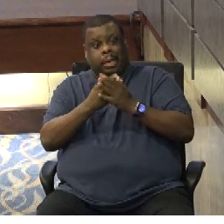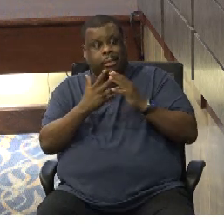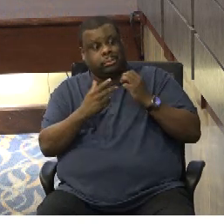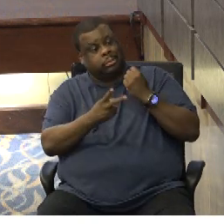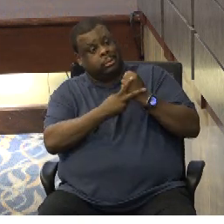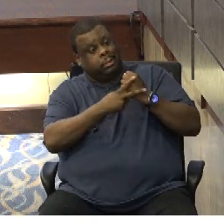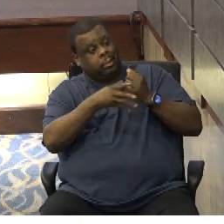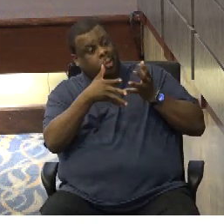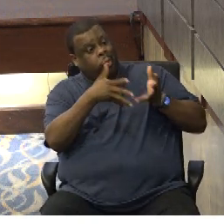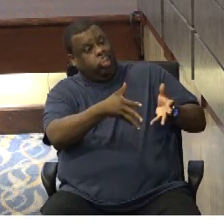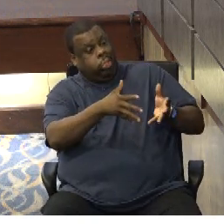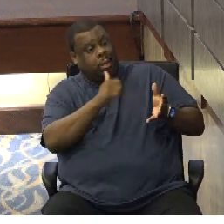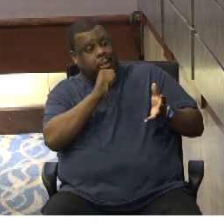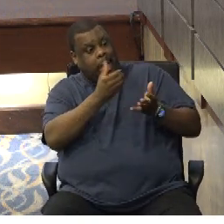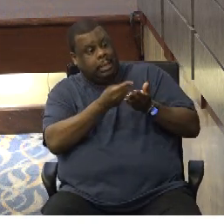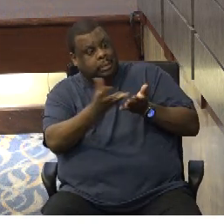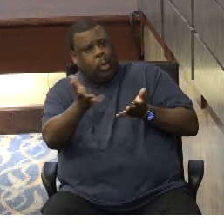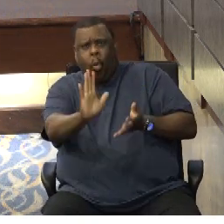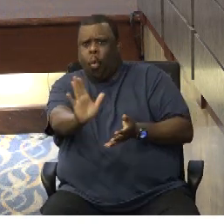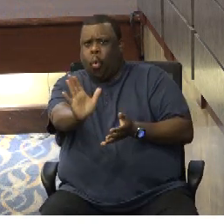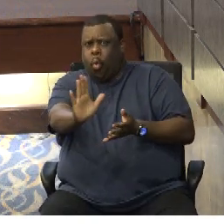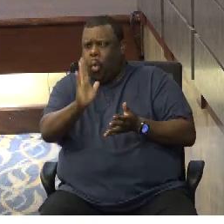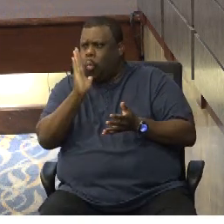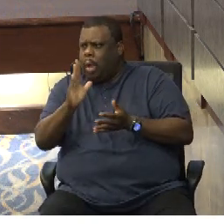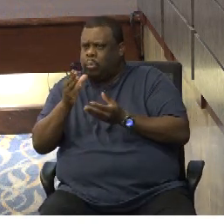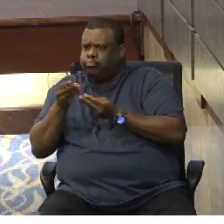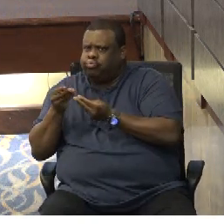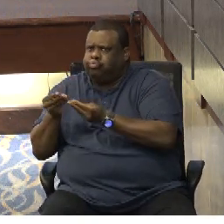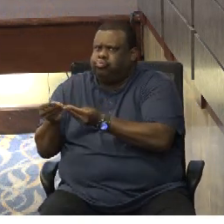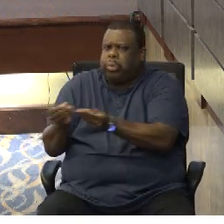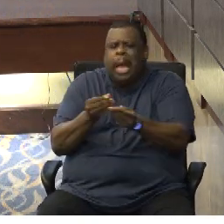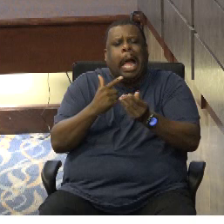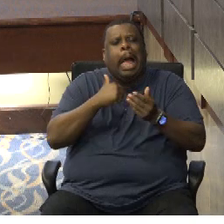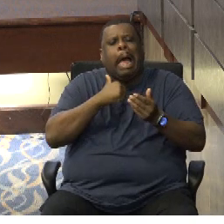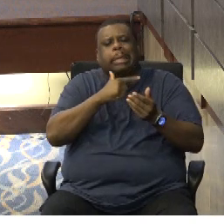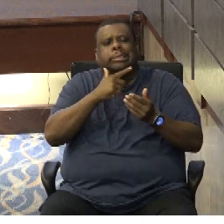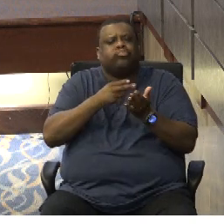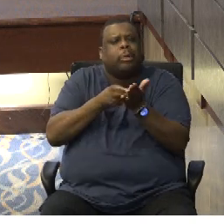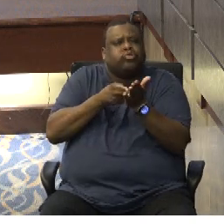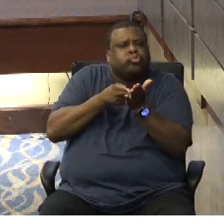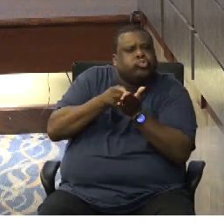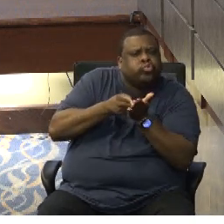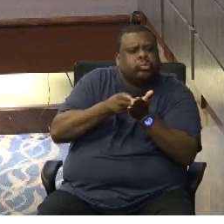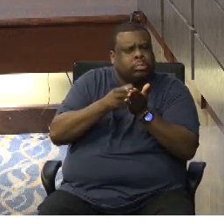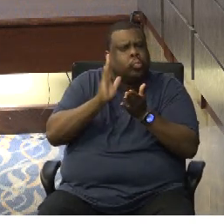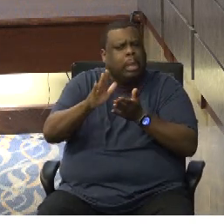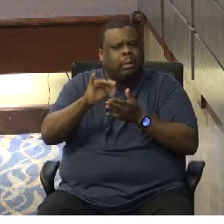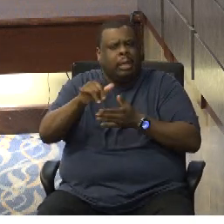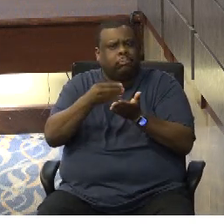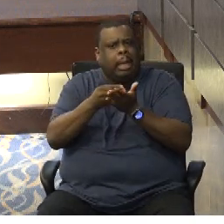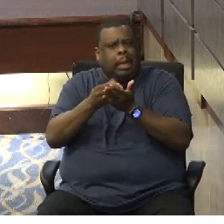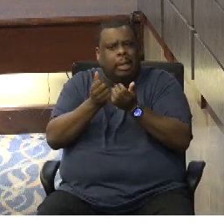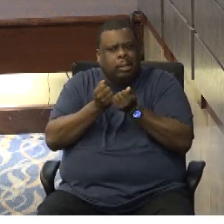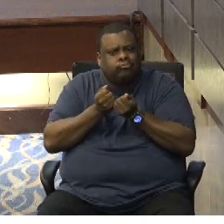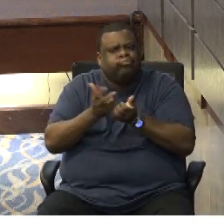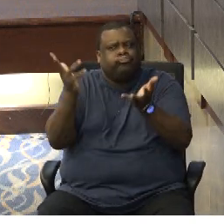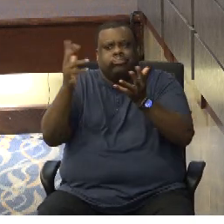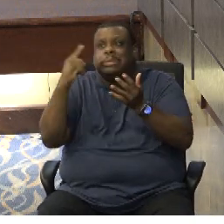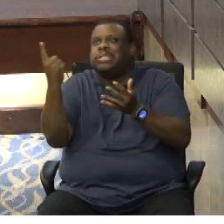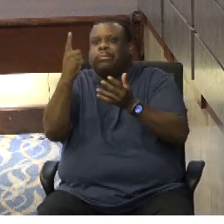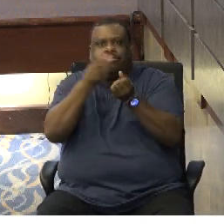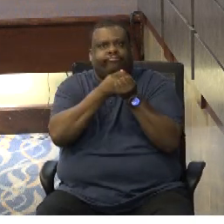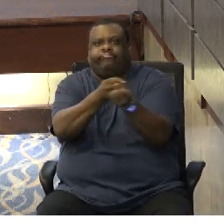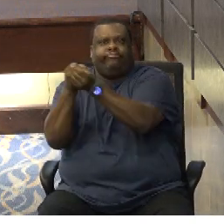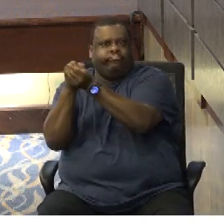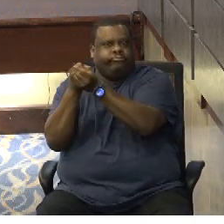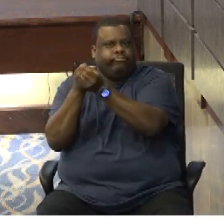not- Okay. Okay, thank you. If we're not going to talk about it, I just want to make sure that Yeah. we all know that there's a game plan there. Don't want